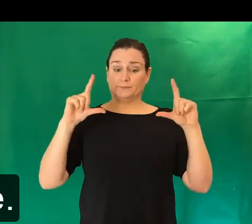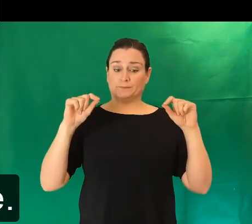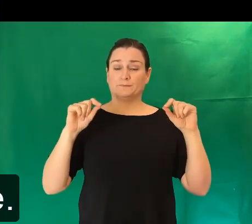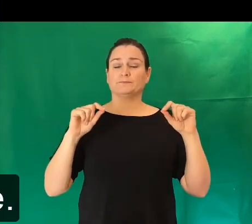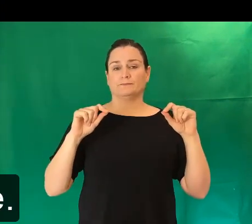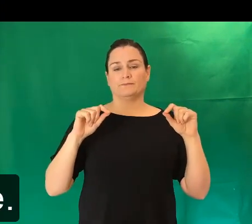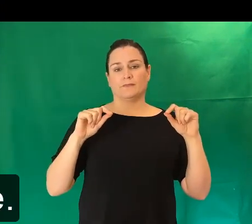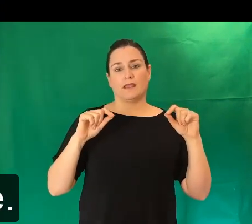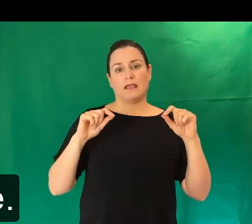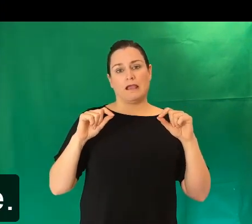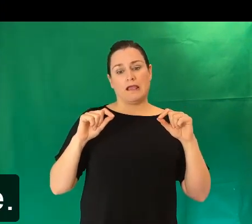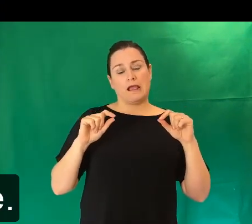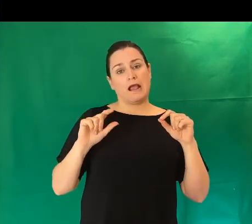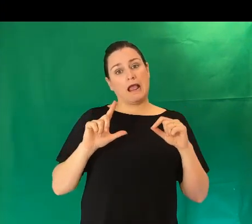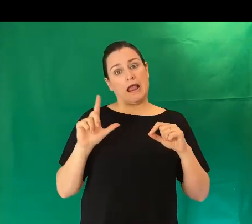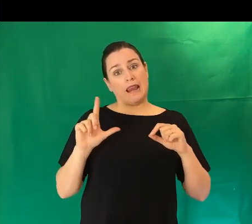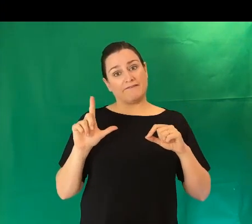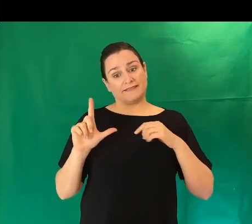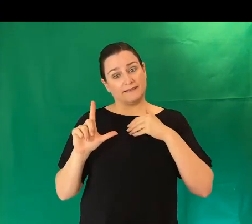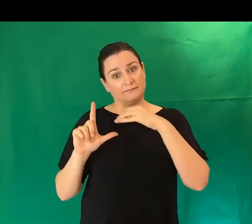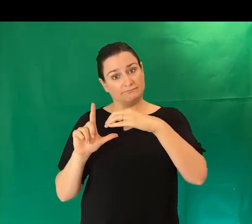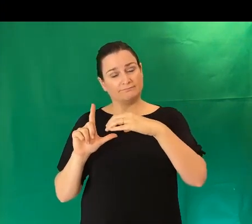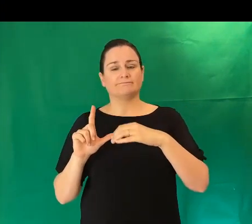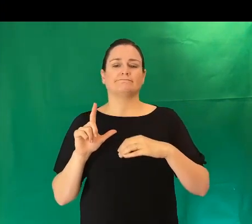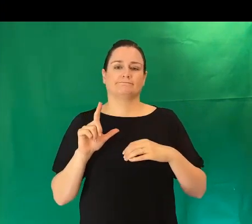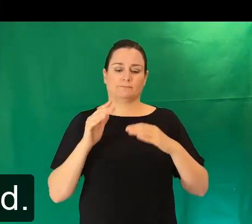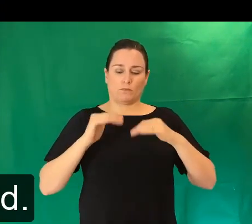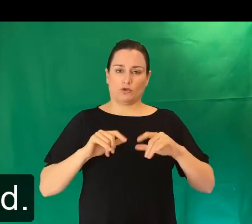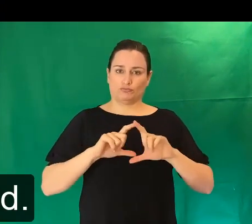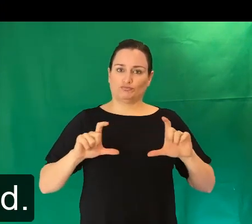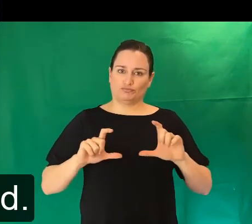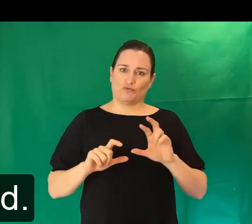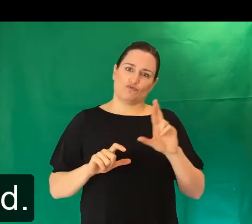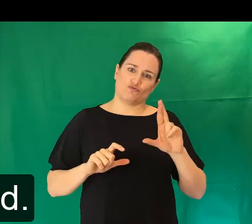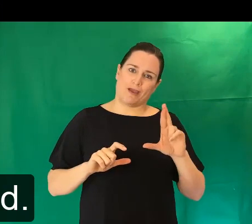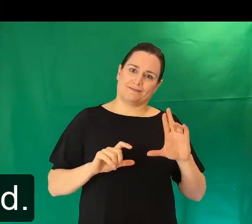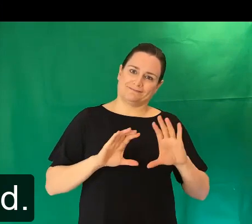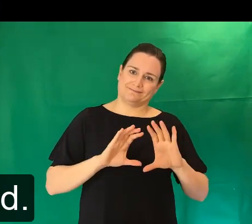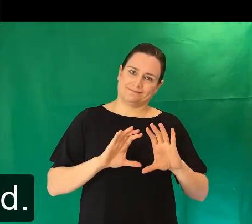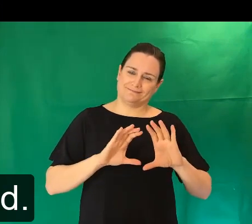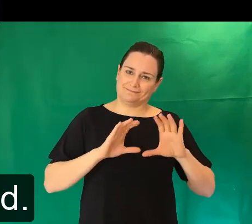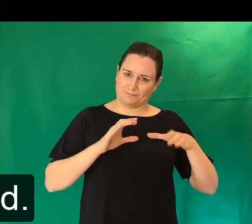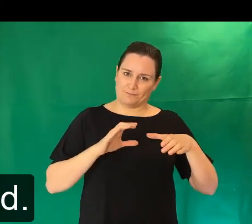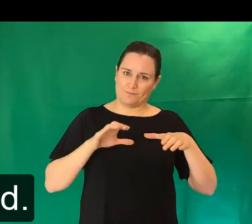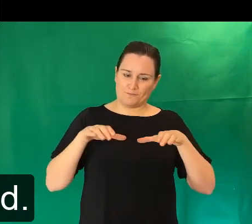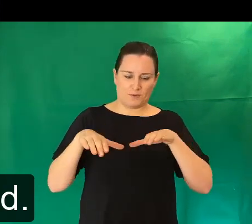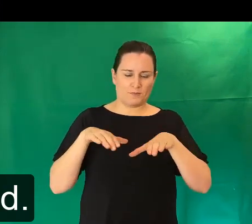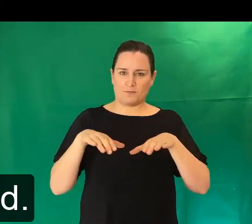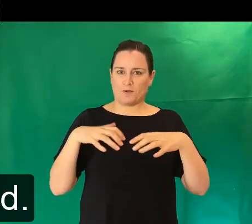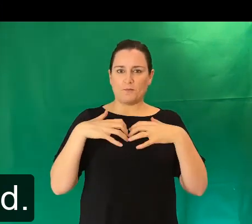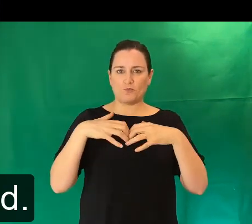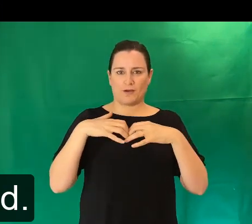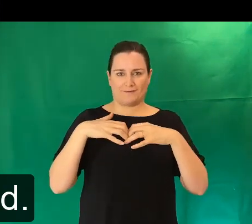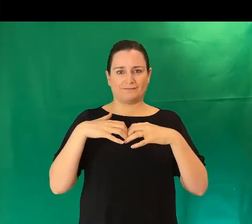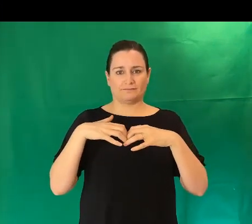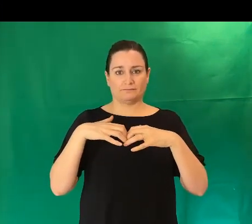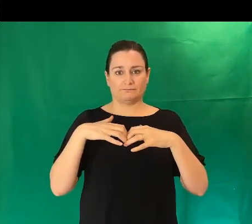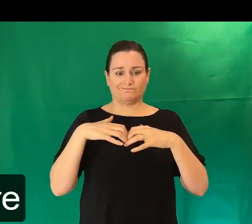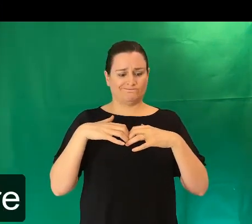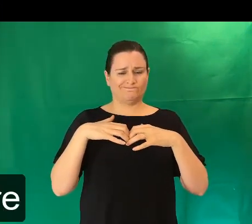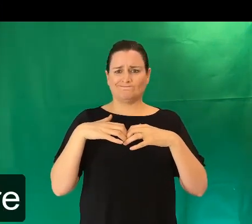in the bottom row, the right hemisphere. Well, as you can see, the right hemisphere is not being very